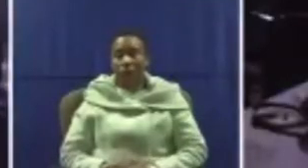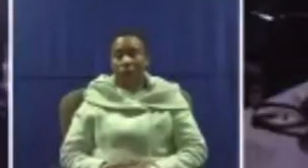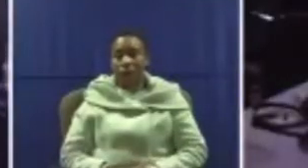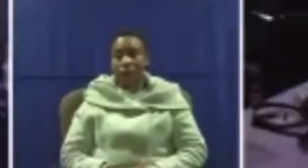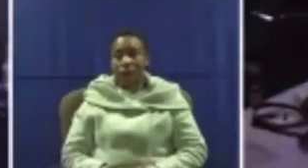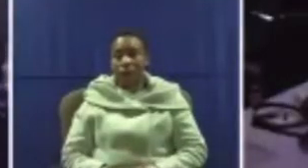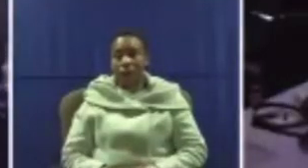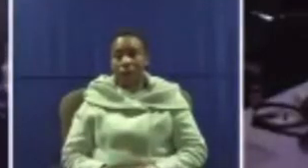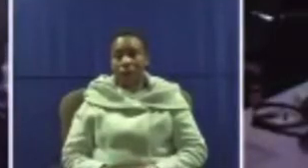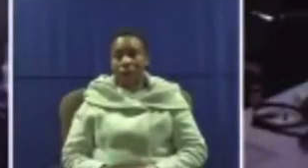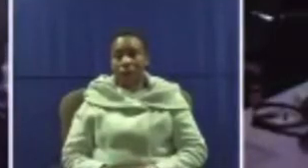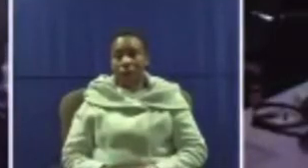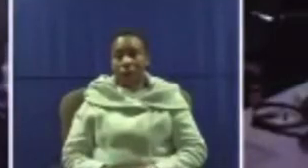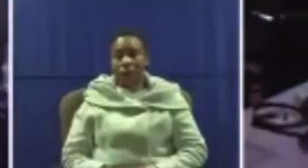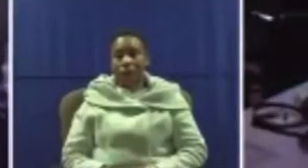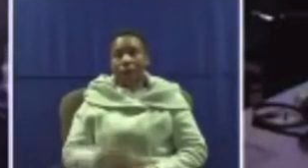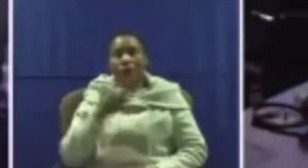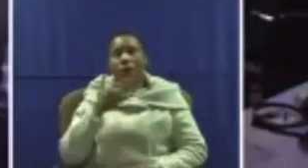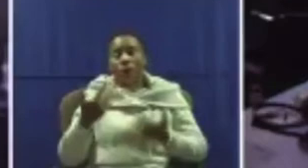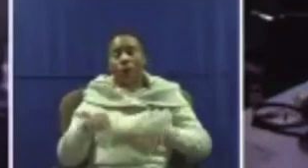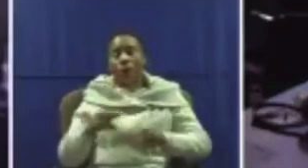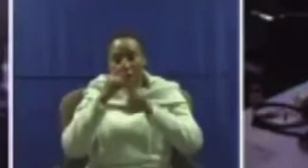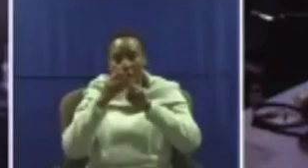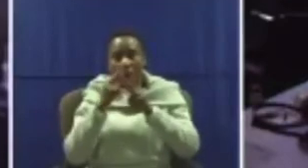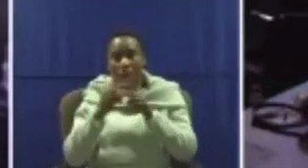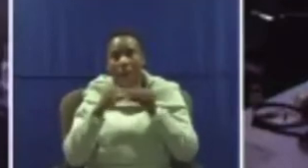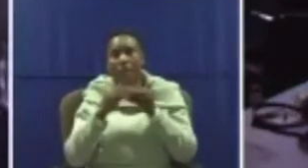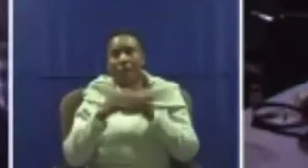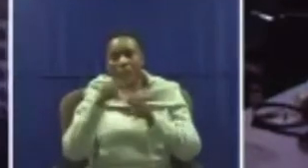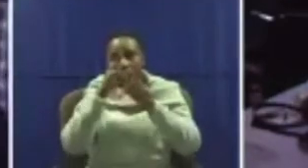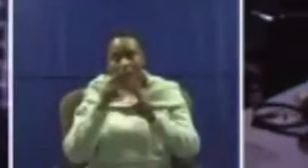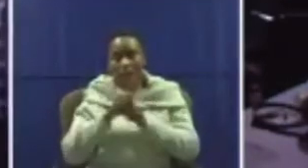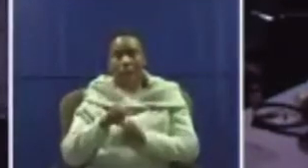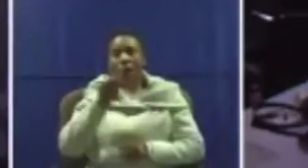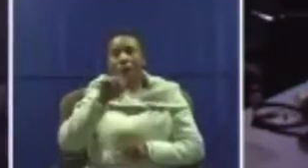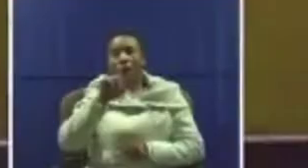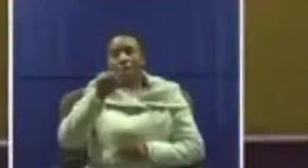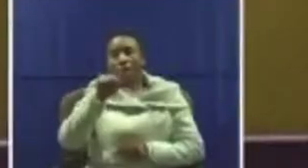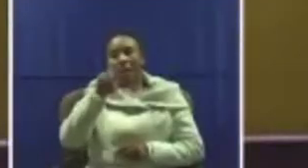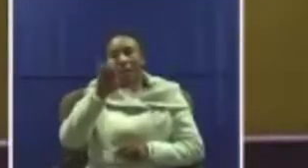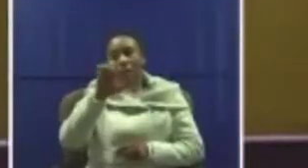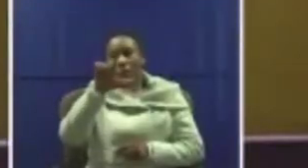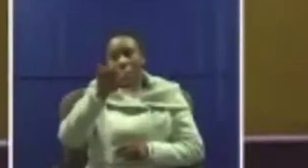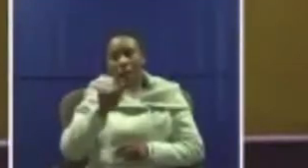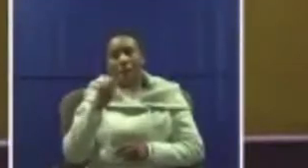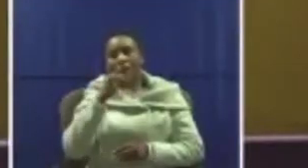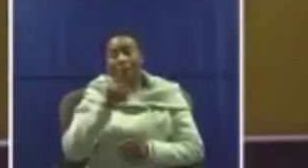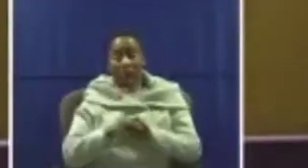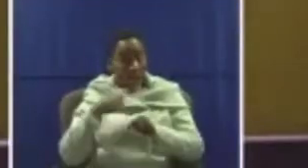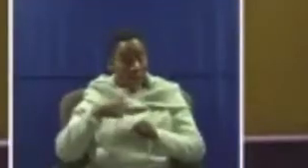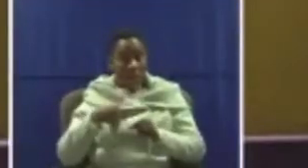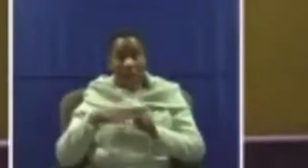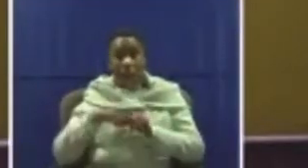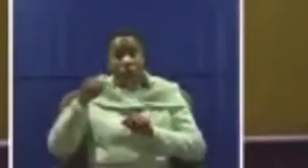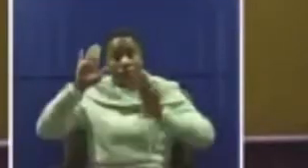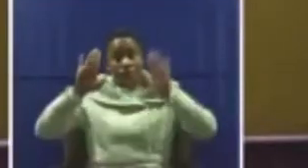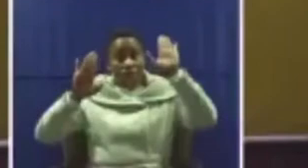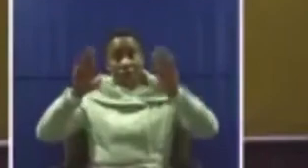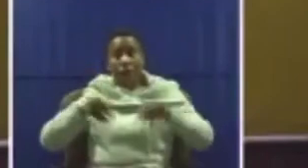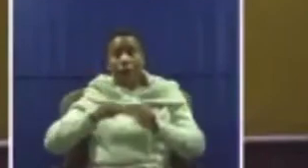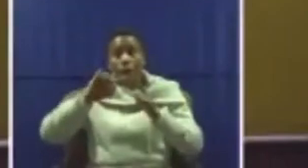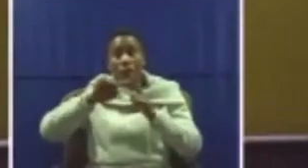Thank you very much, honorable members. Honorable Mandela, I said I'm not taking points of order, remember? Yes,